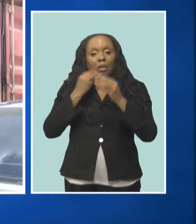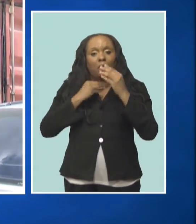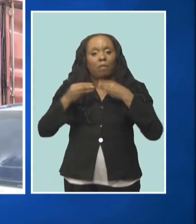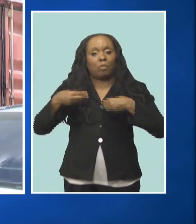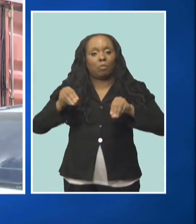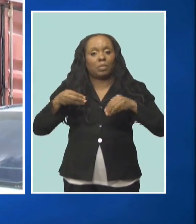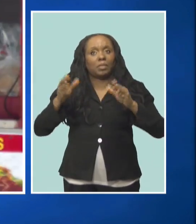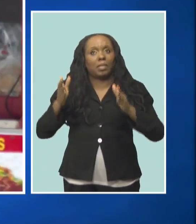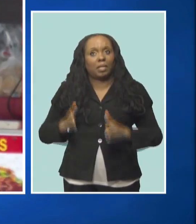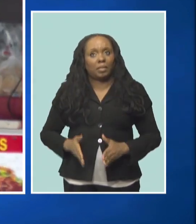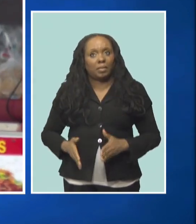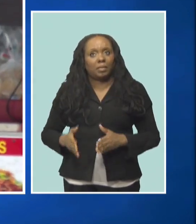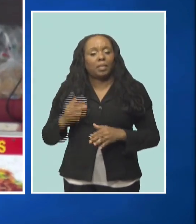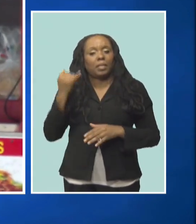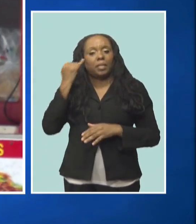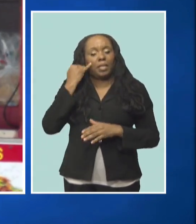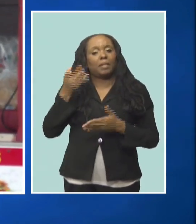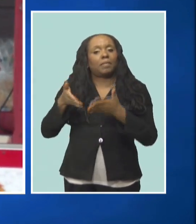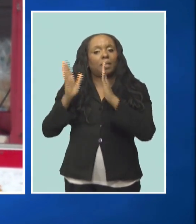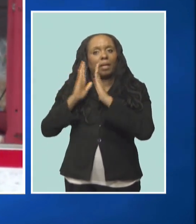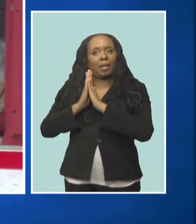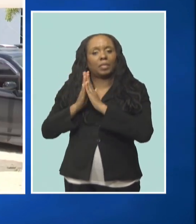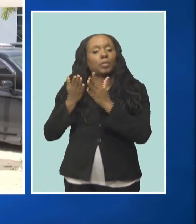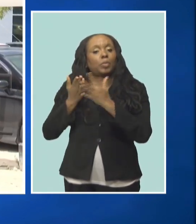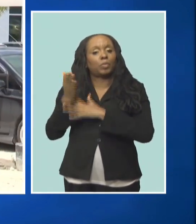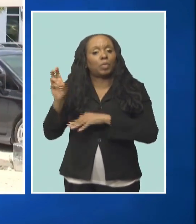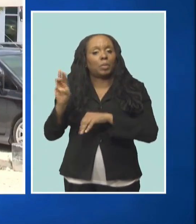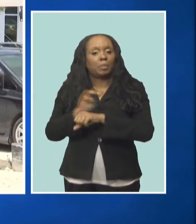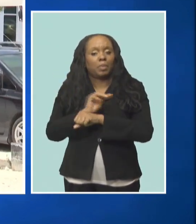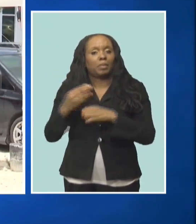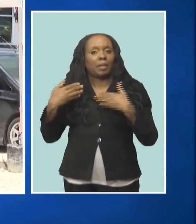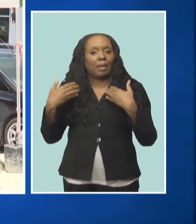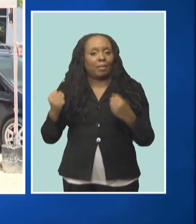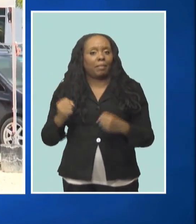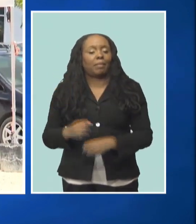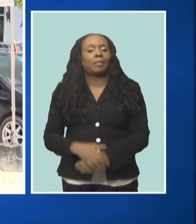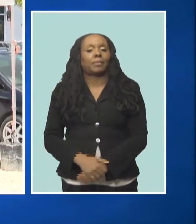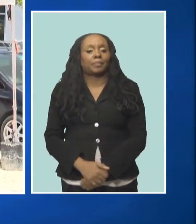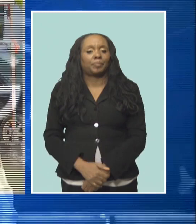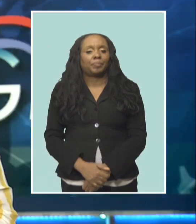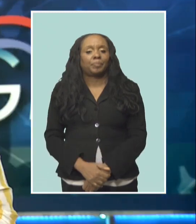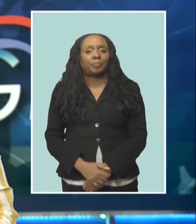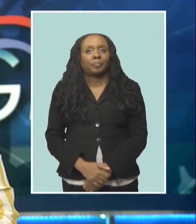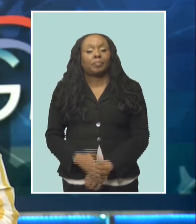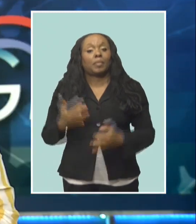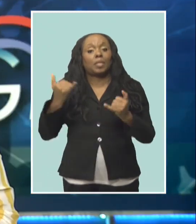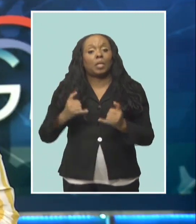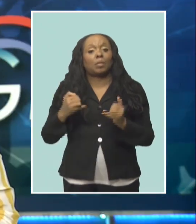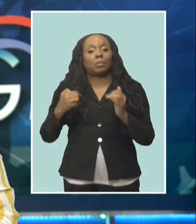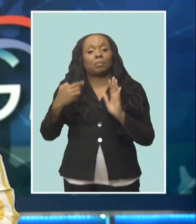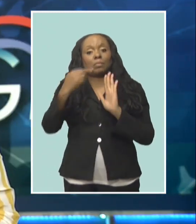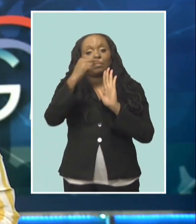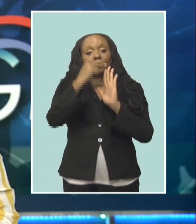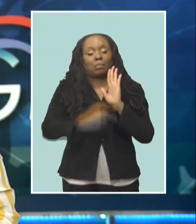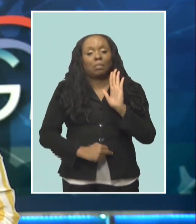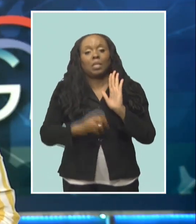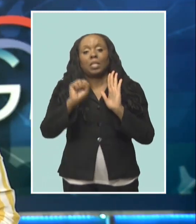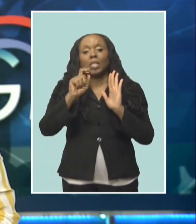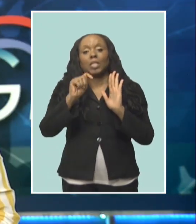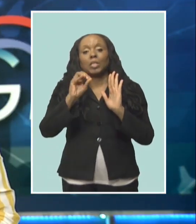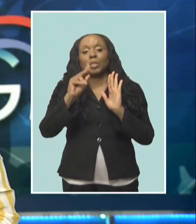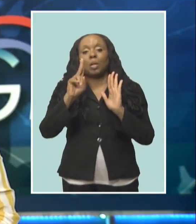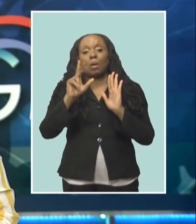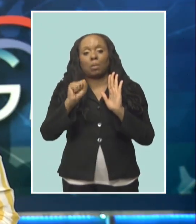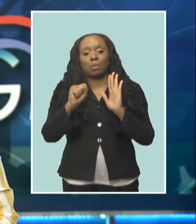the Ministry of Health. Rachel Agard, CBC News. It's time now for a look at how